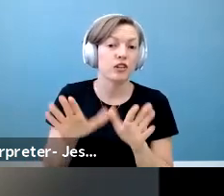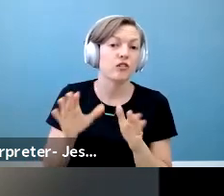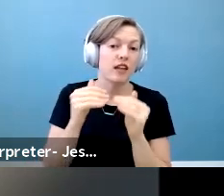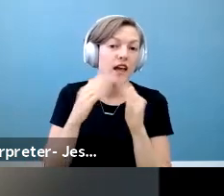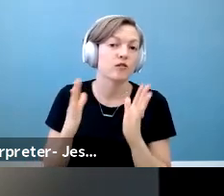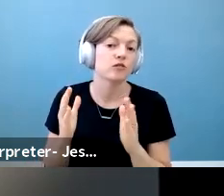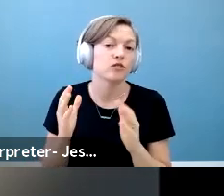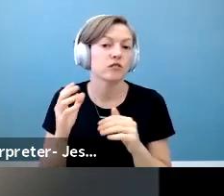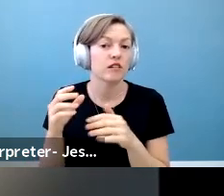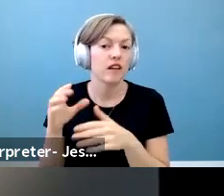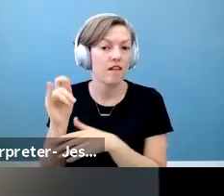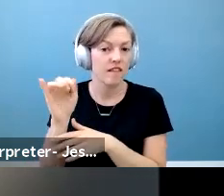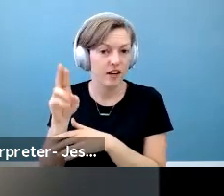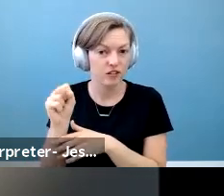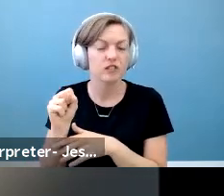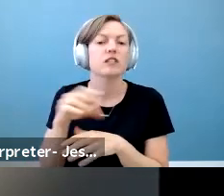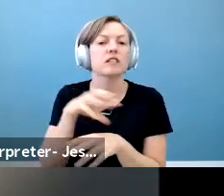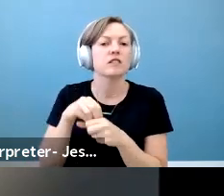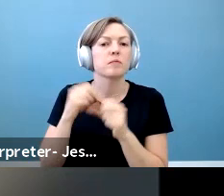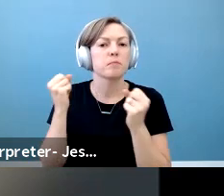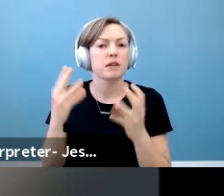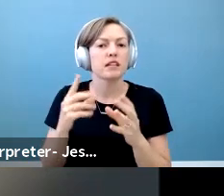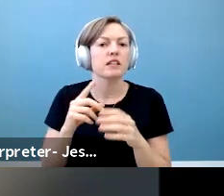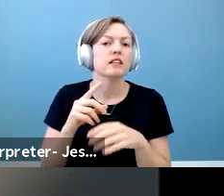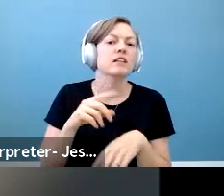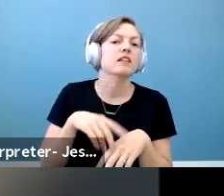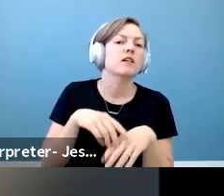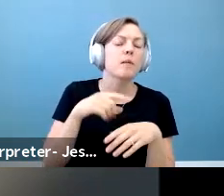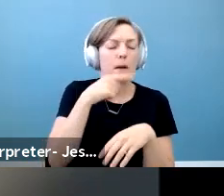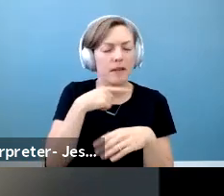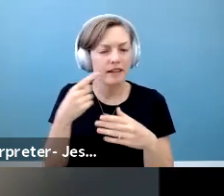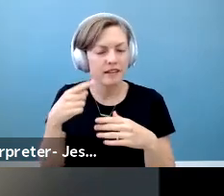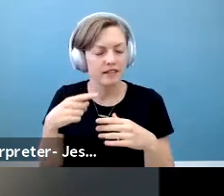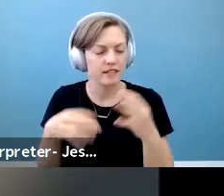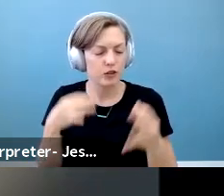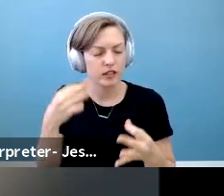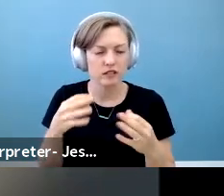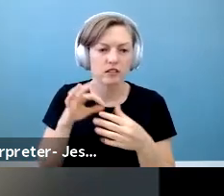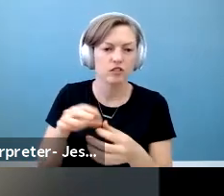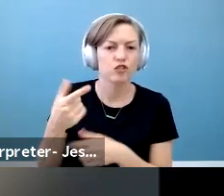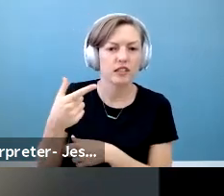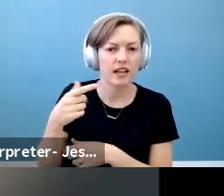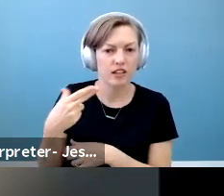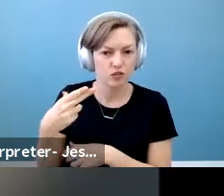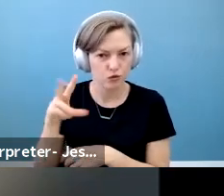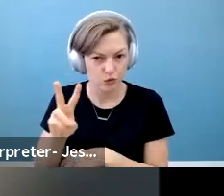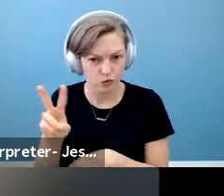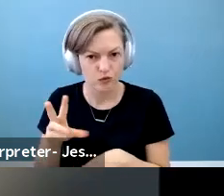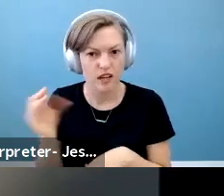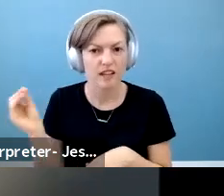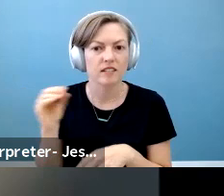held numerous public hearings on JRH2, otherwise known as the Vermont Apology for